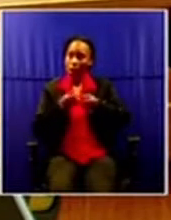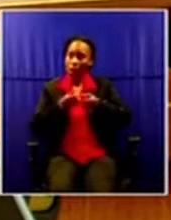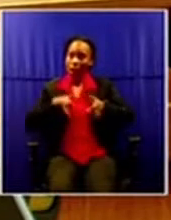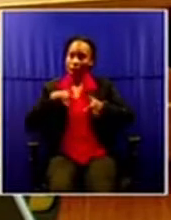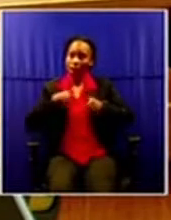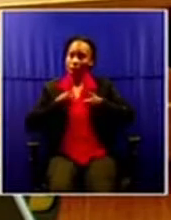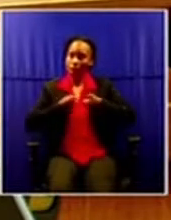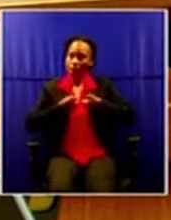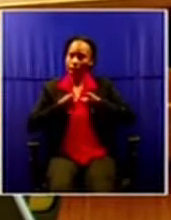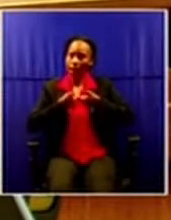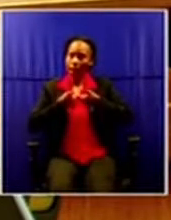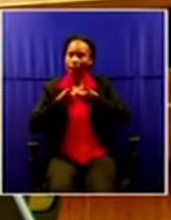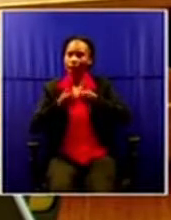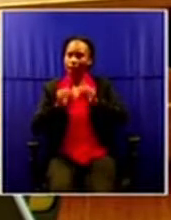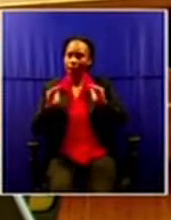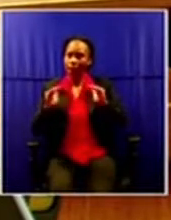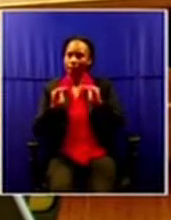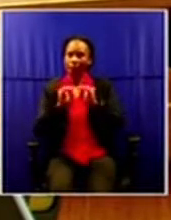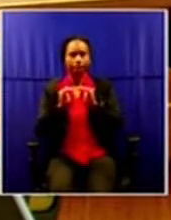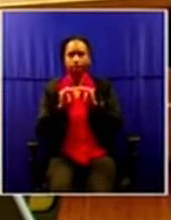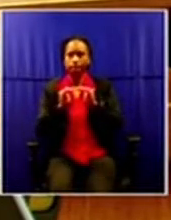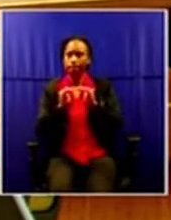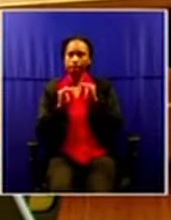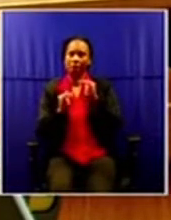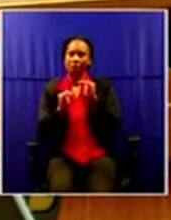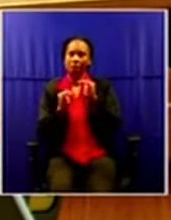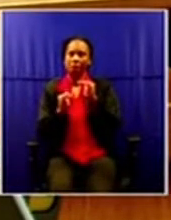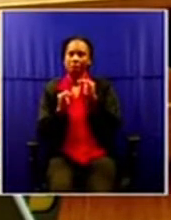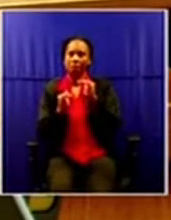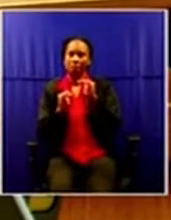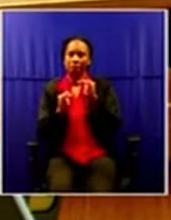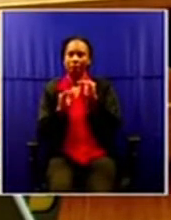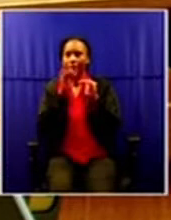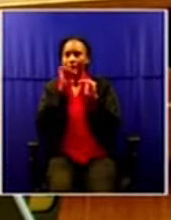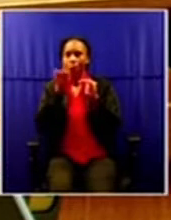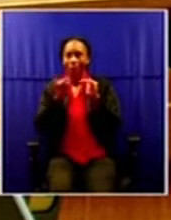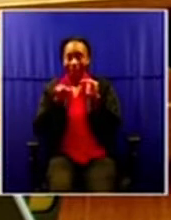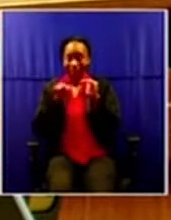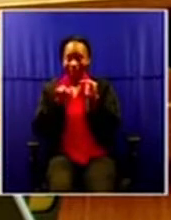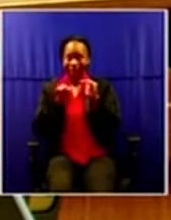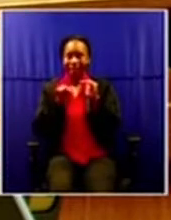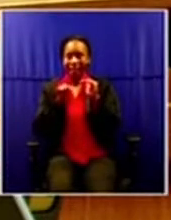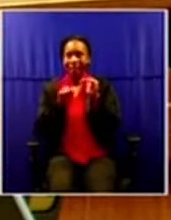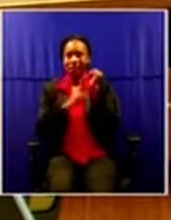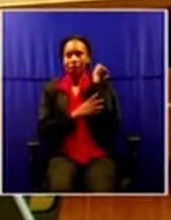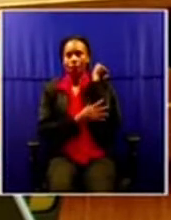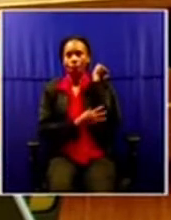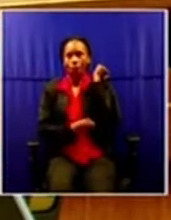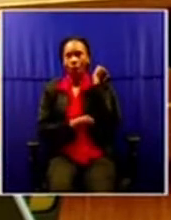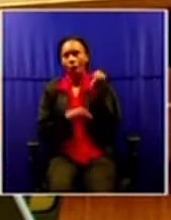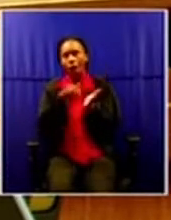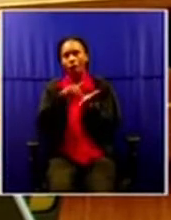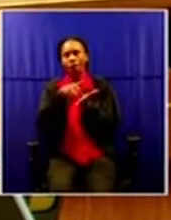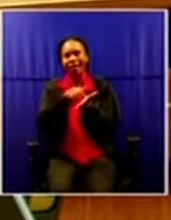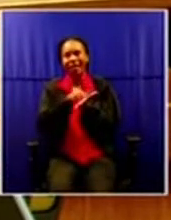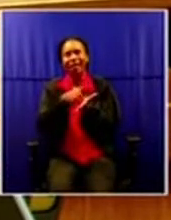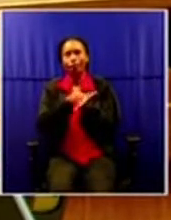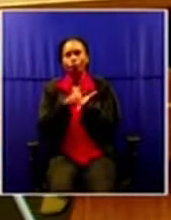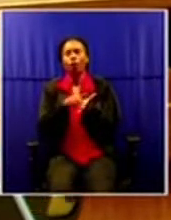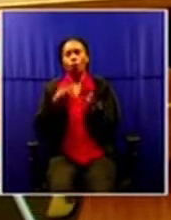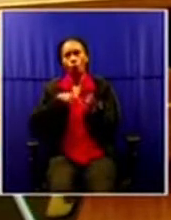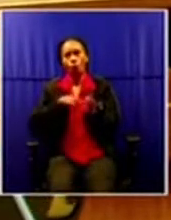which risks leaving the most vulnerable behind. It also demonstrates the need to